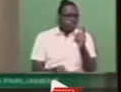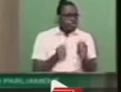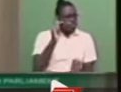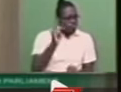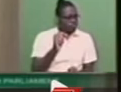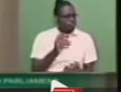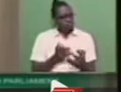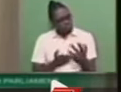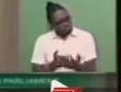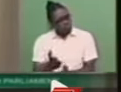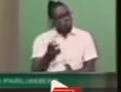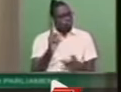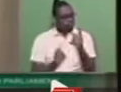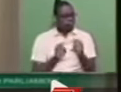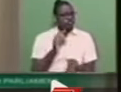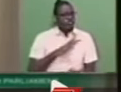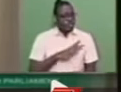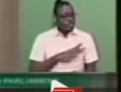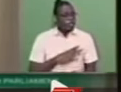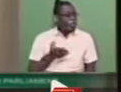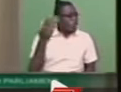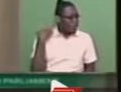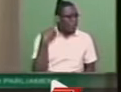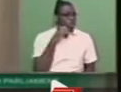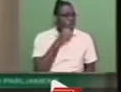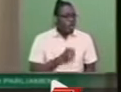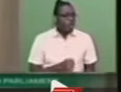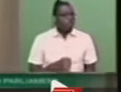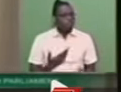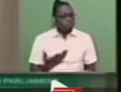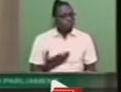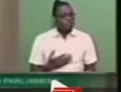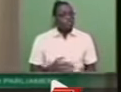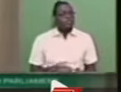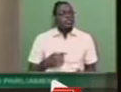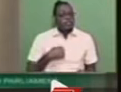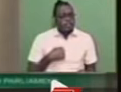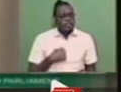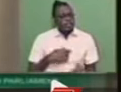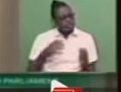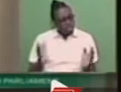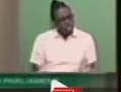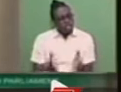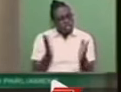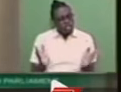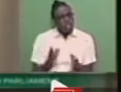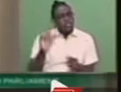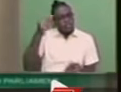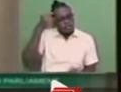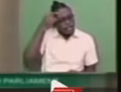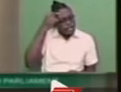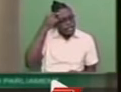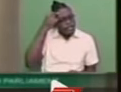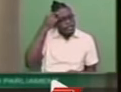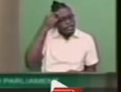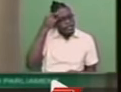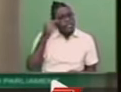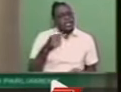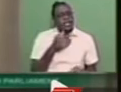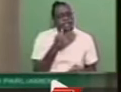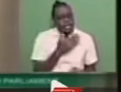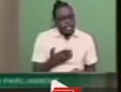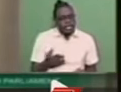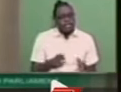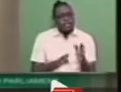U.S. So I strongly urge government that any development of the Laurent Manatee field needs to be done with